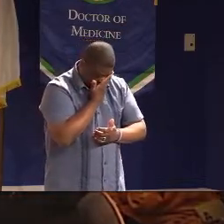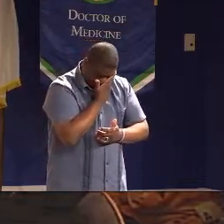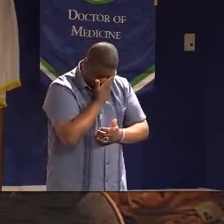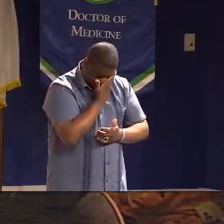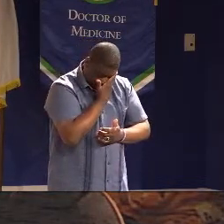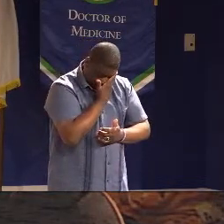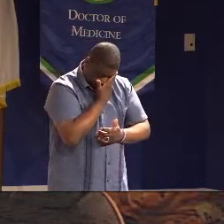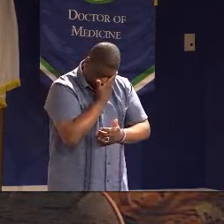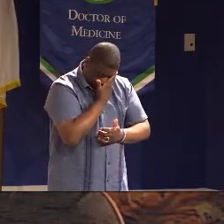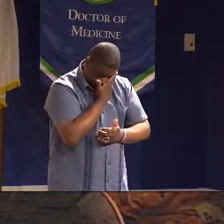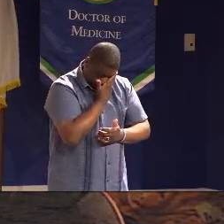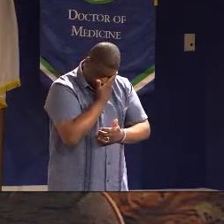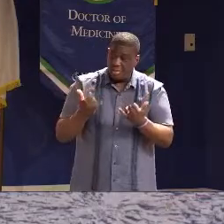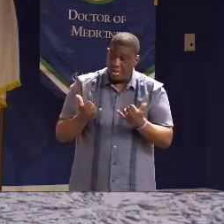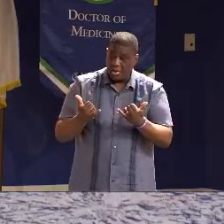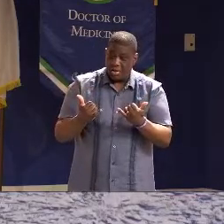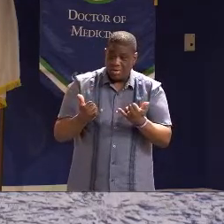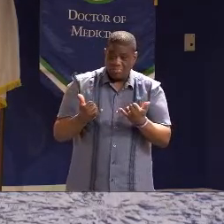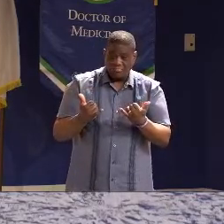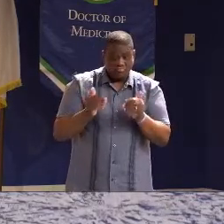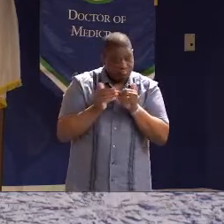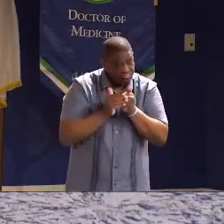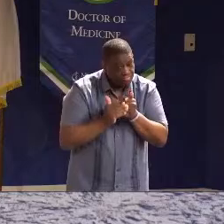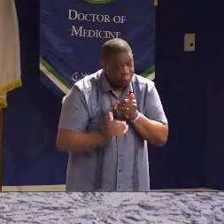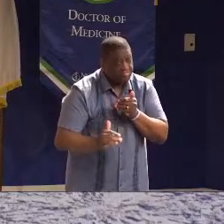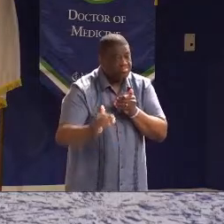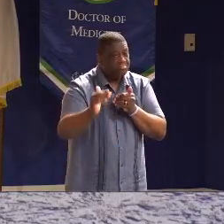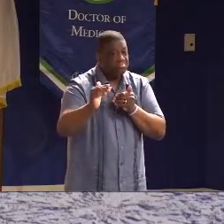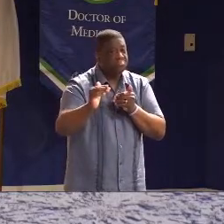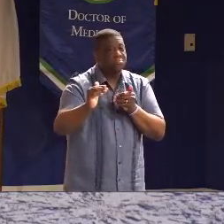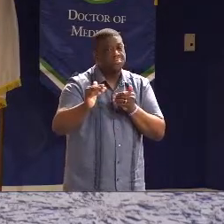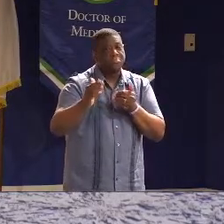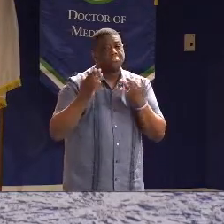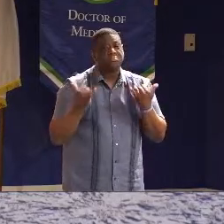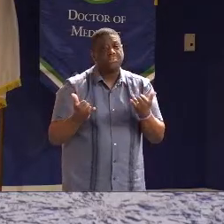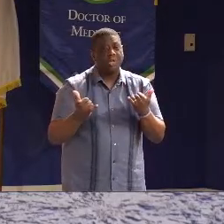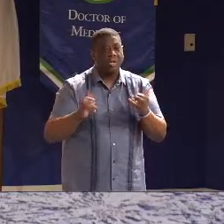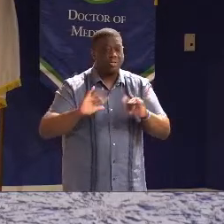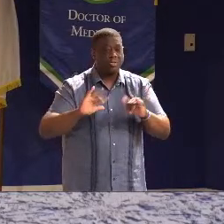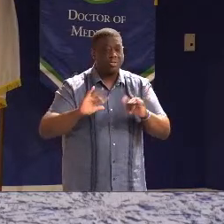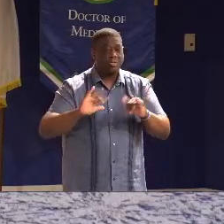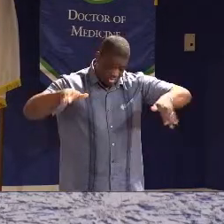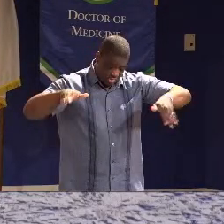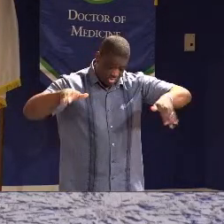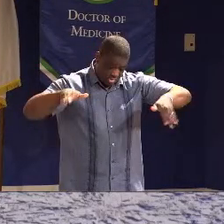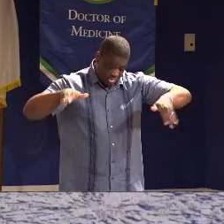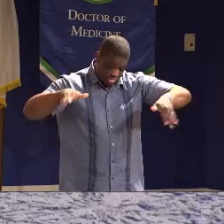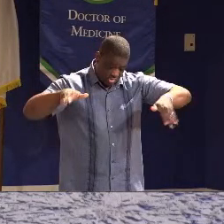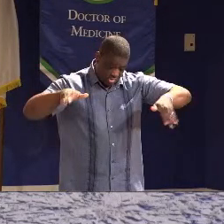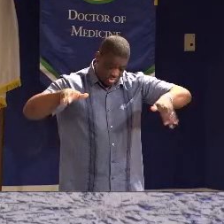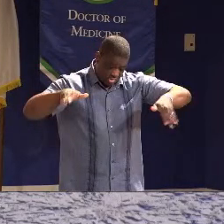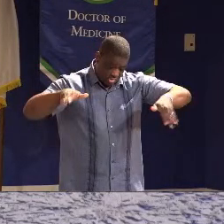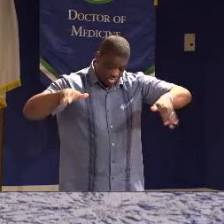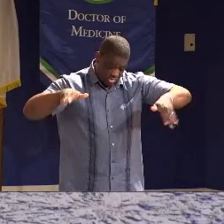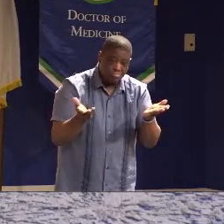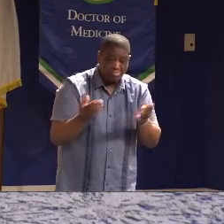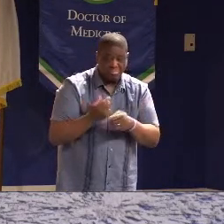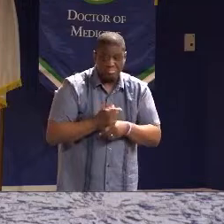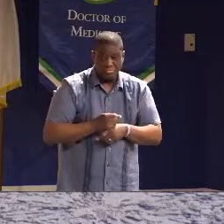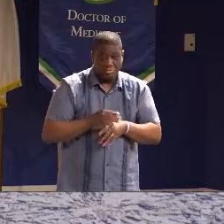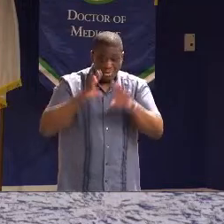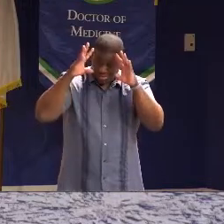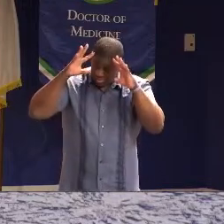And now, without further ado, it's my privilege to introduce to you the one and only